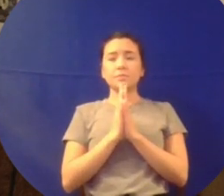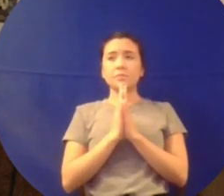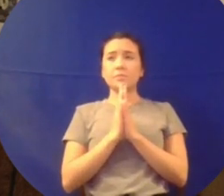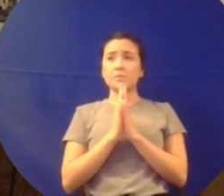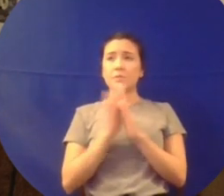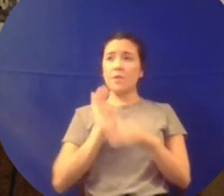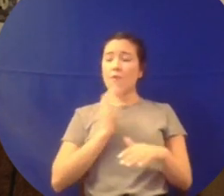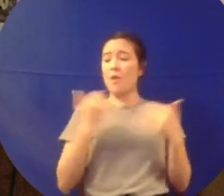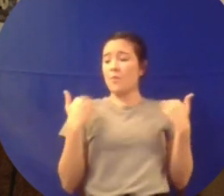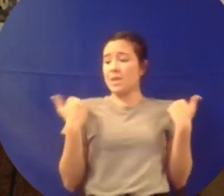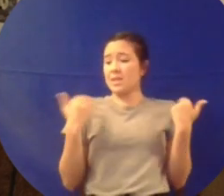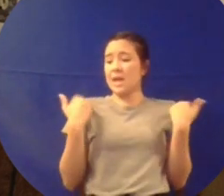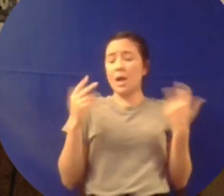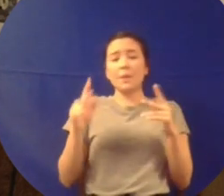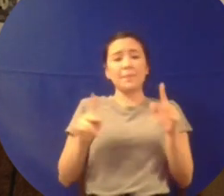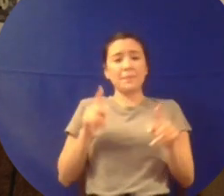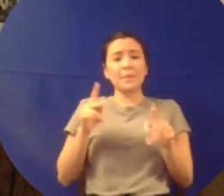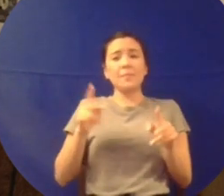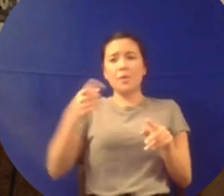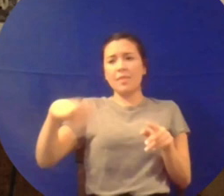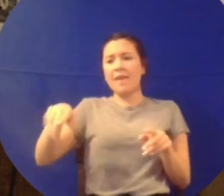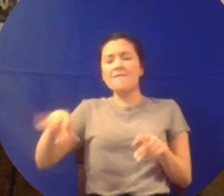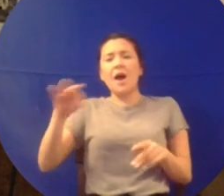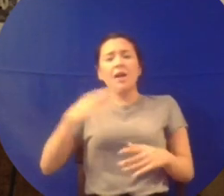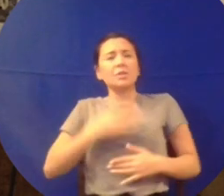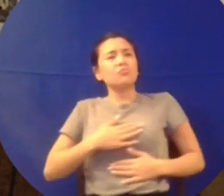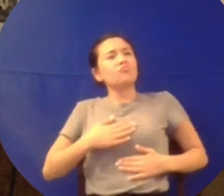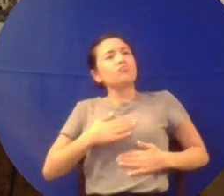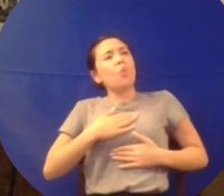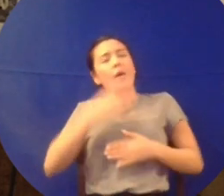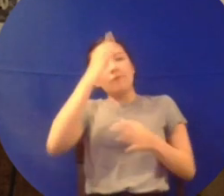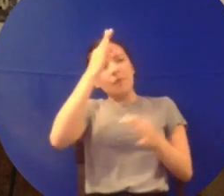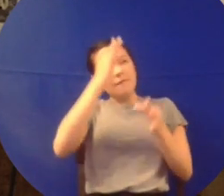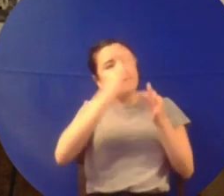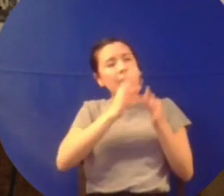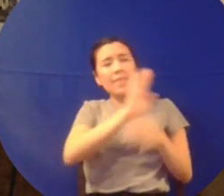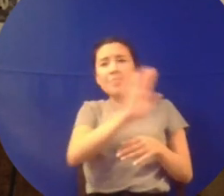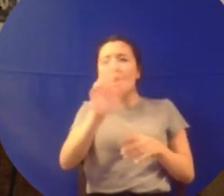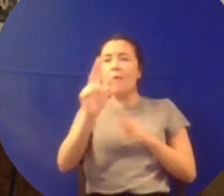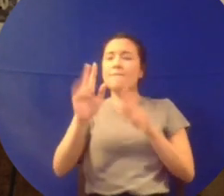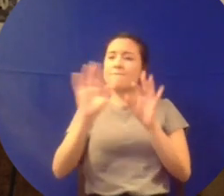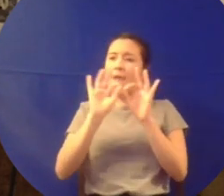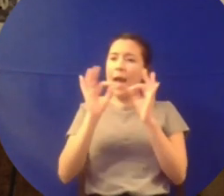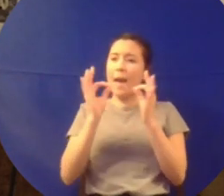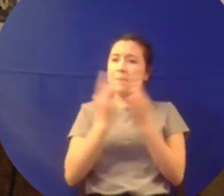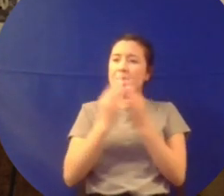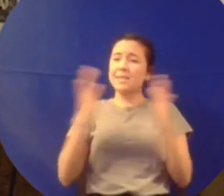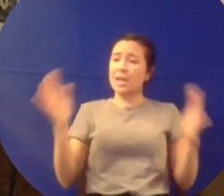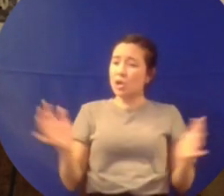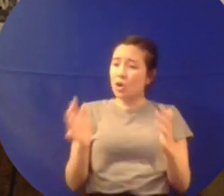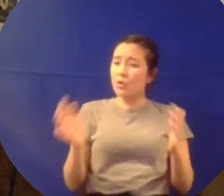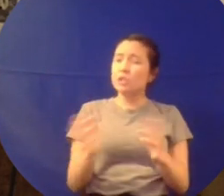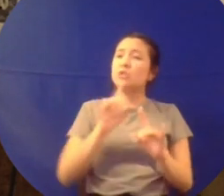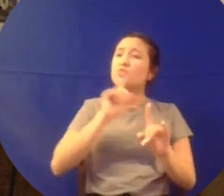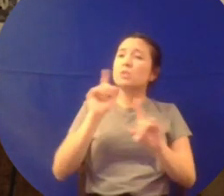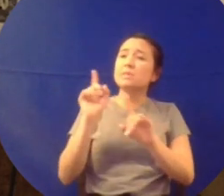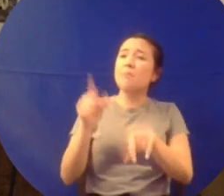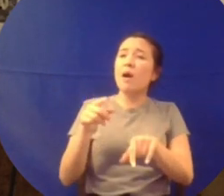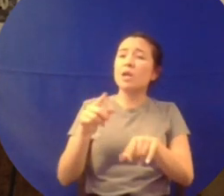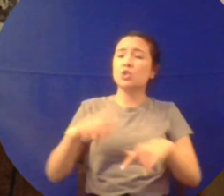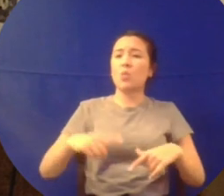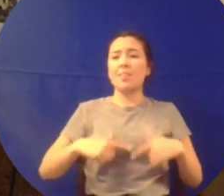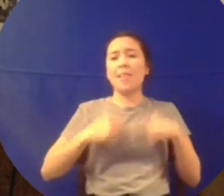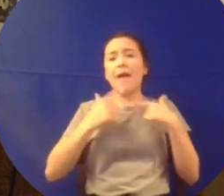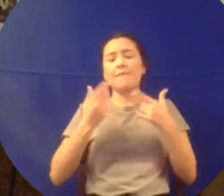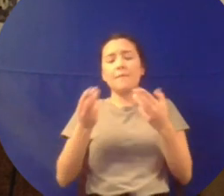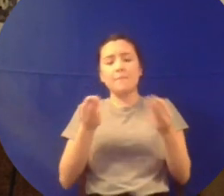young people, that they may find a joyful faith in their families and encouragement to respond to a life of ministry